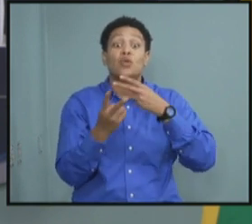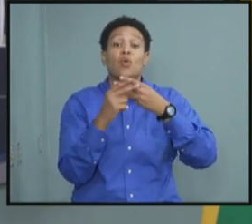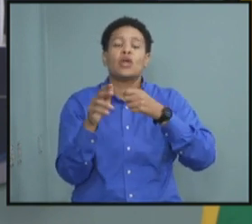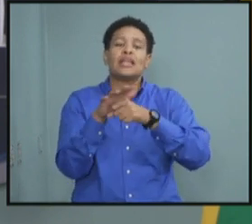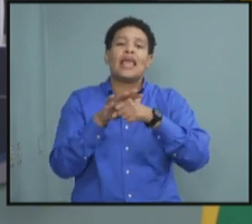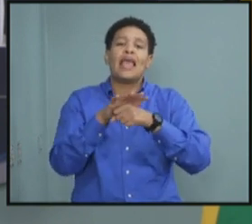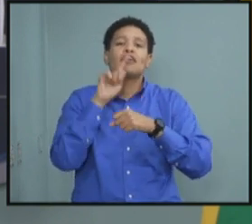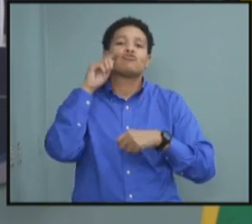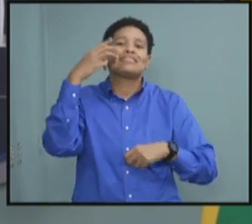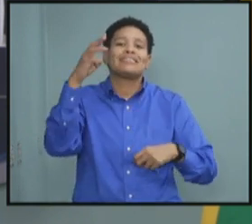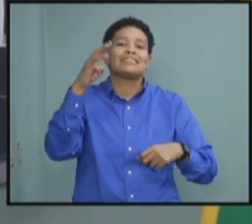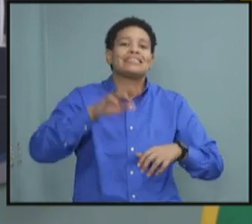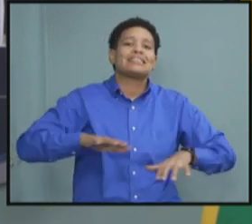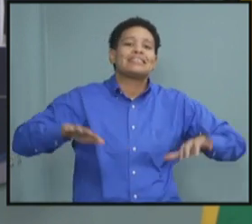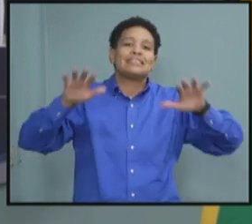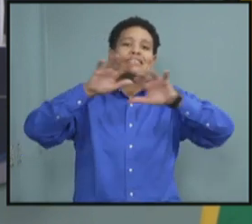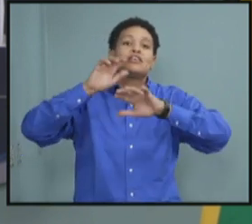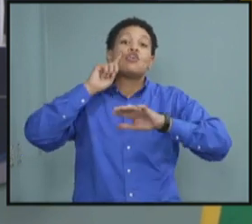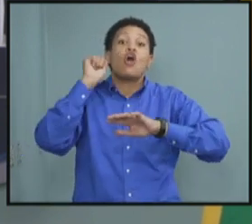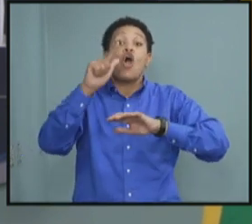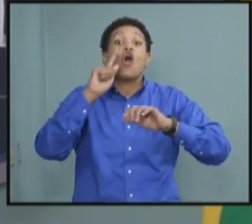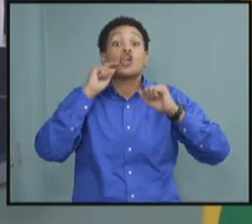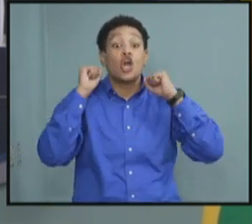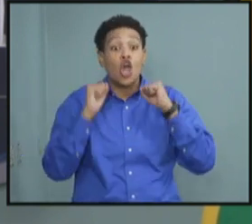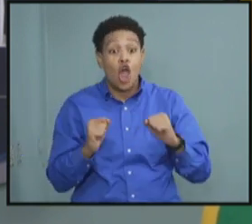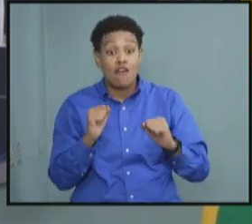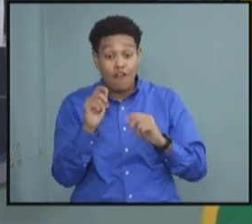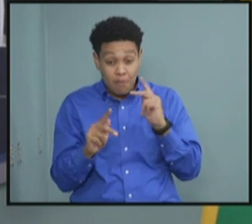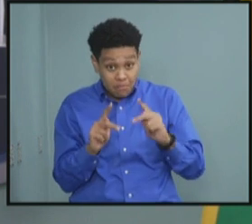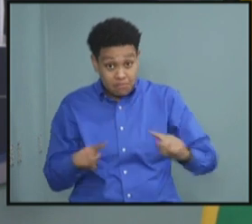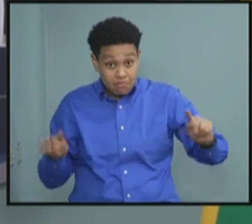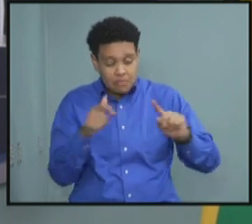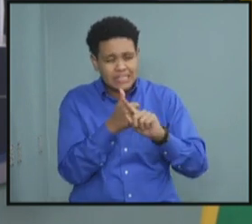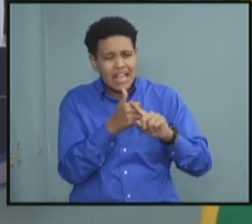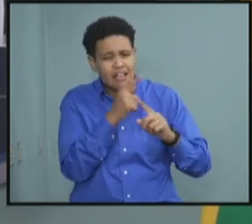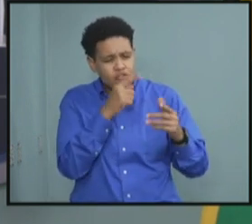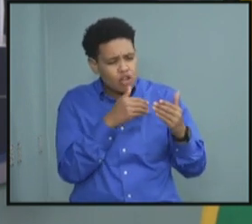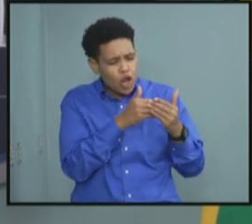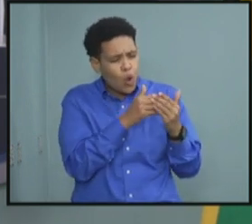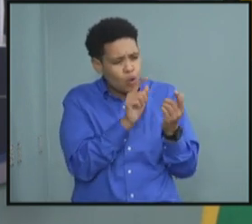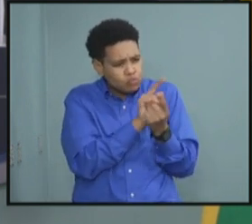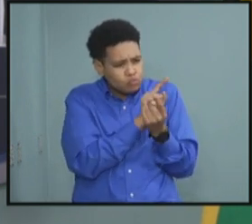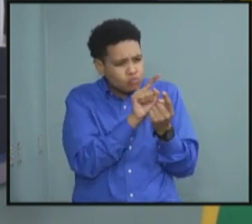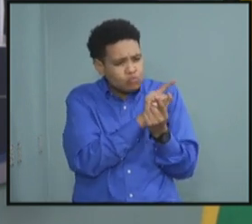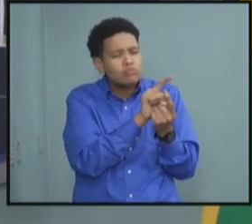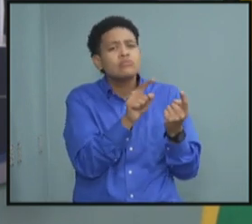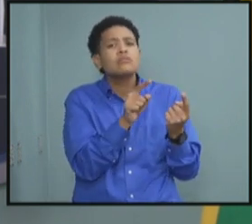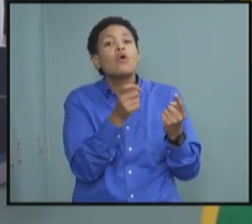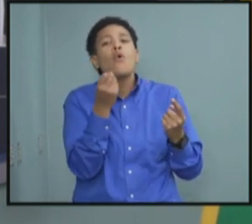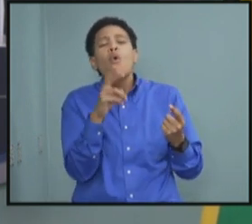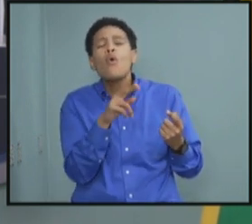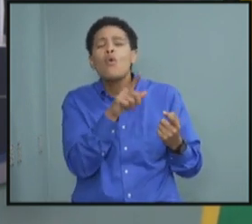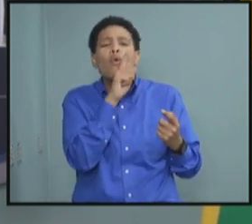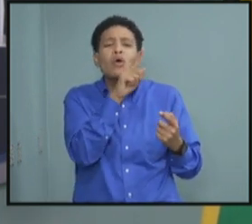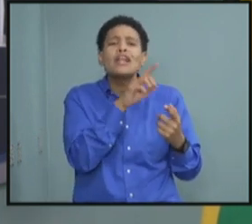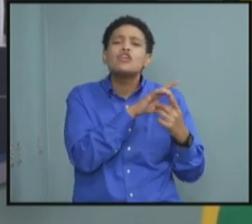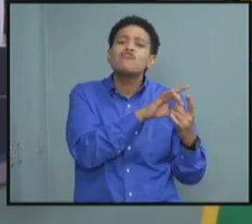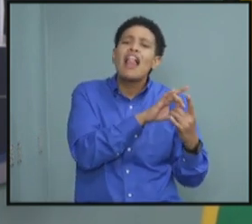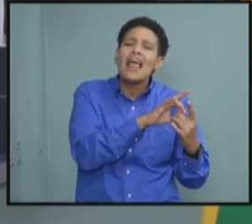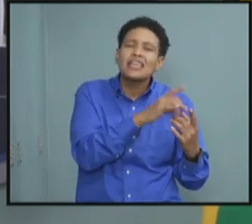areas to 16. All confirmed persons are close contacts or are